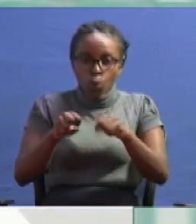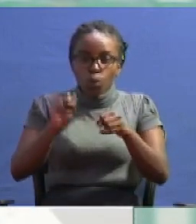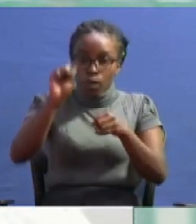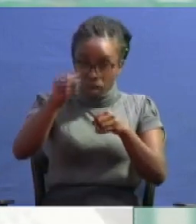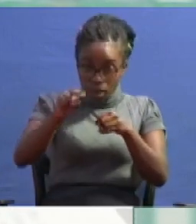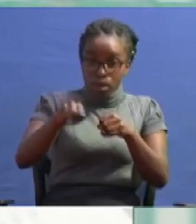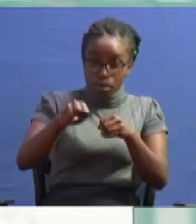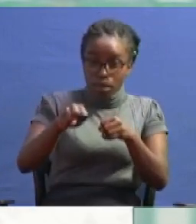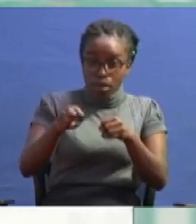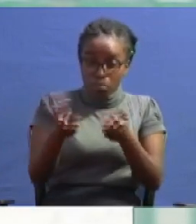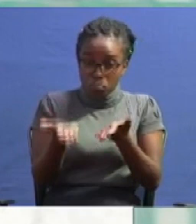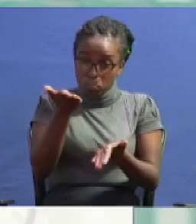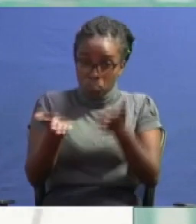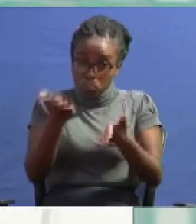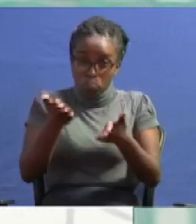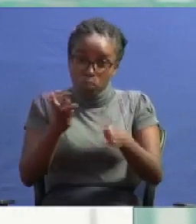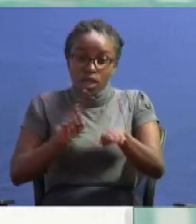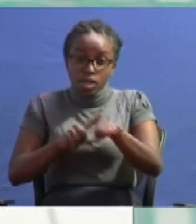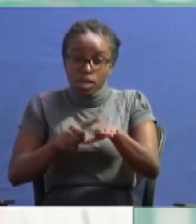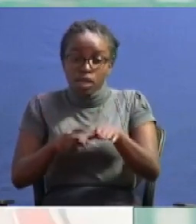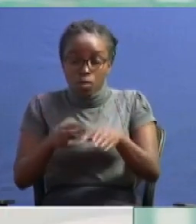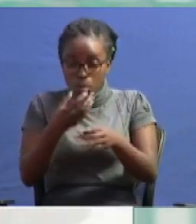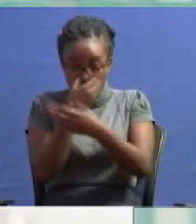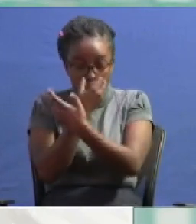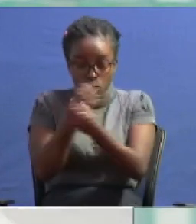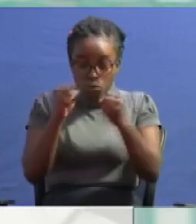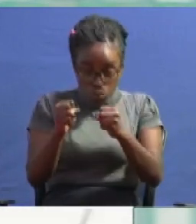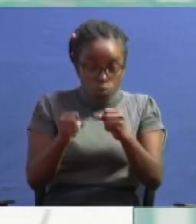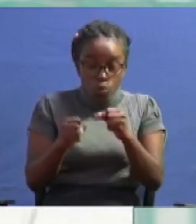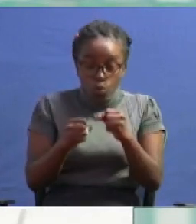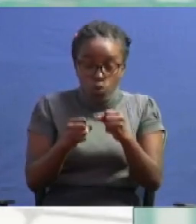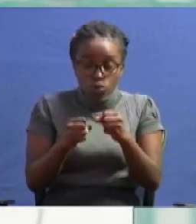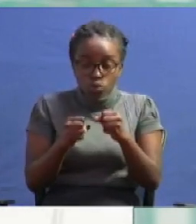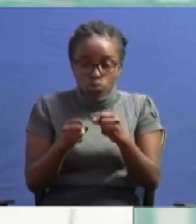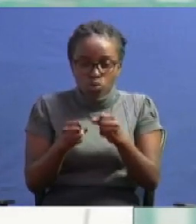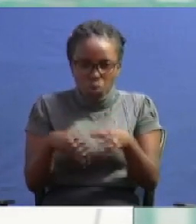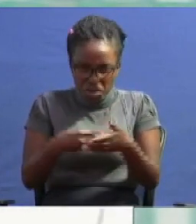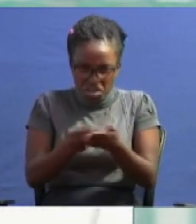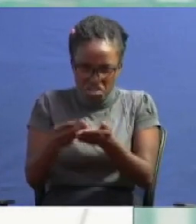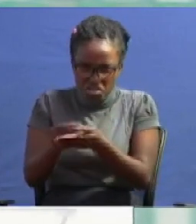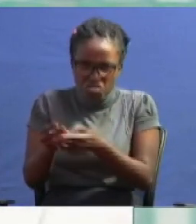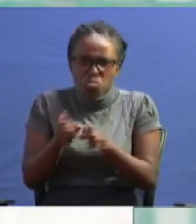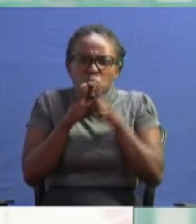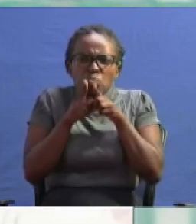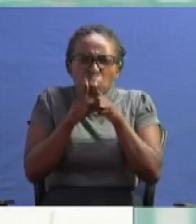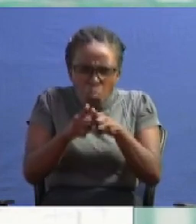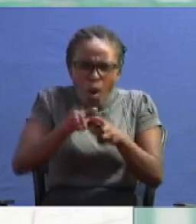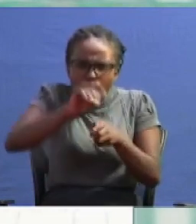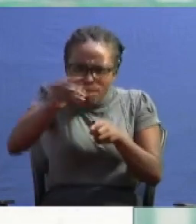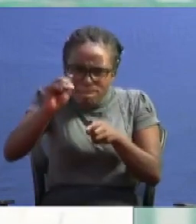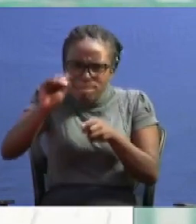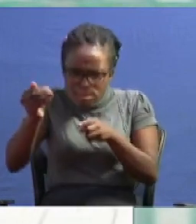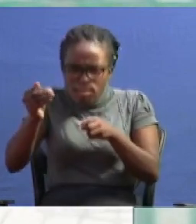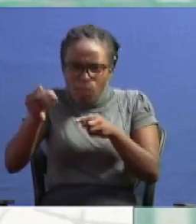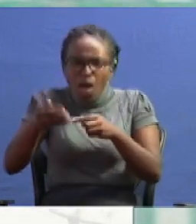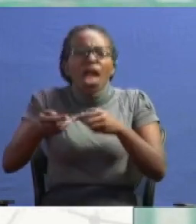Ruto is actually sidelining Rigathi. Why? Because if there appears to be a threat in the mountain, maybe through the